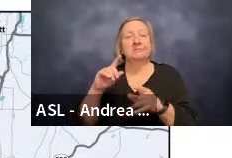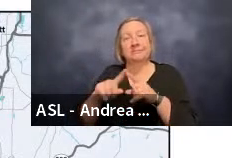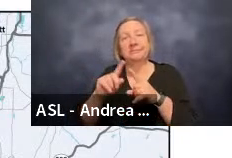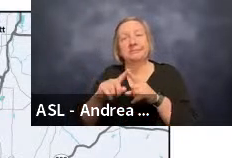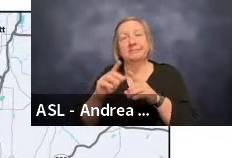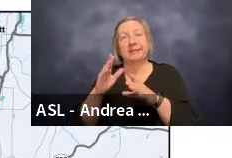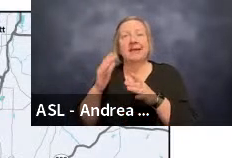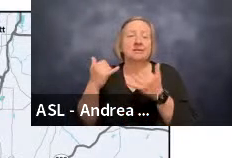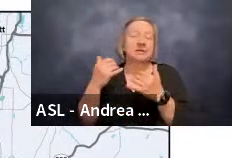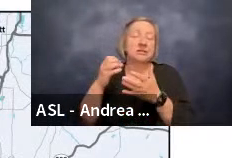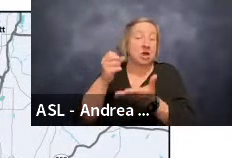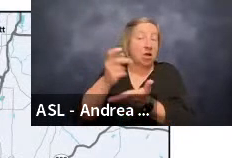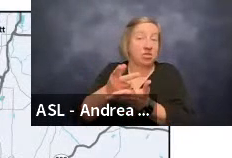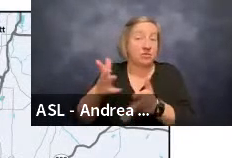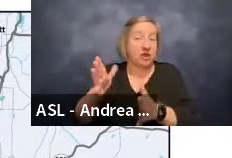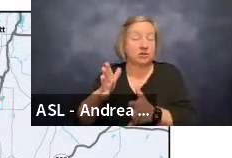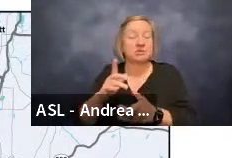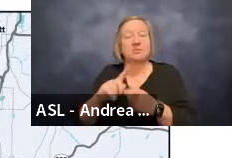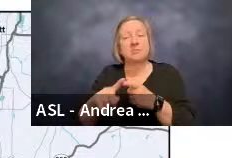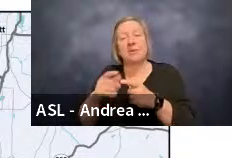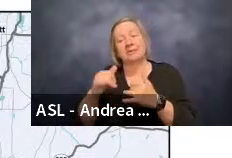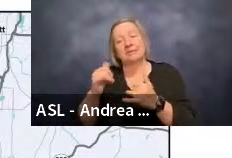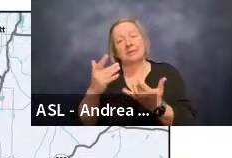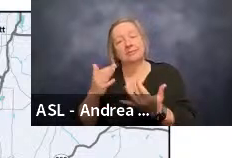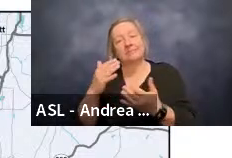construction and tolling implementation.